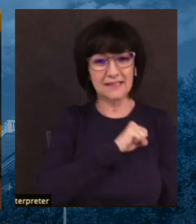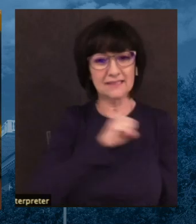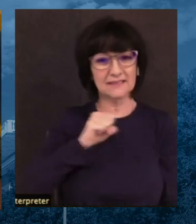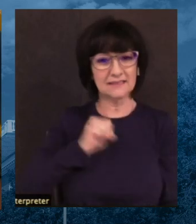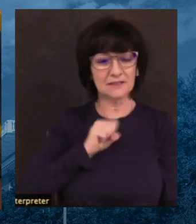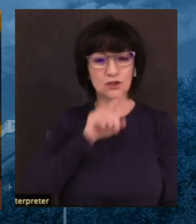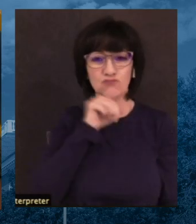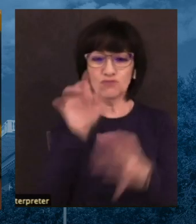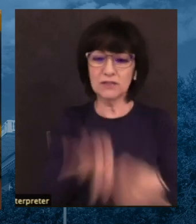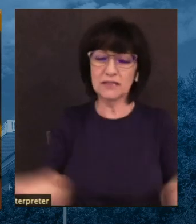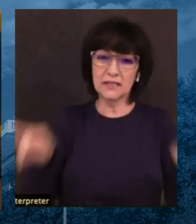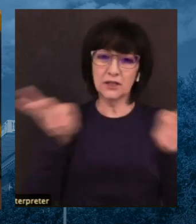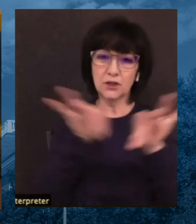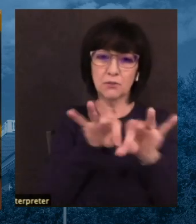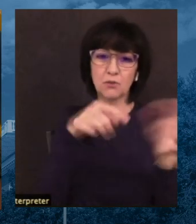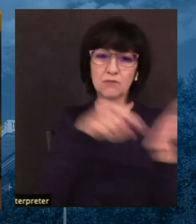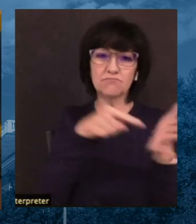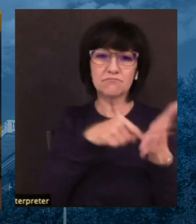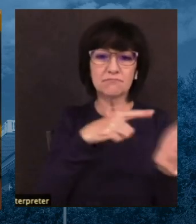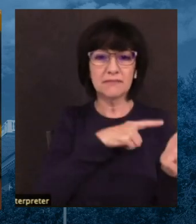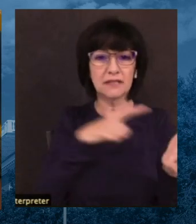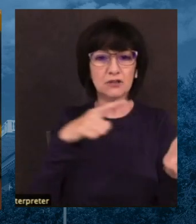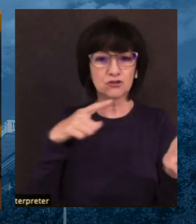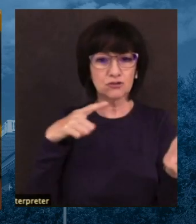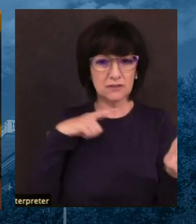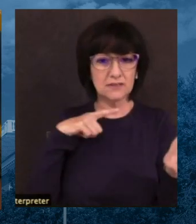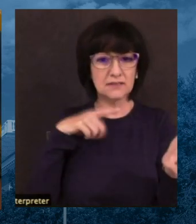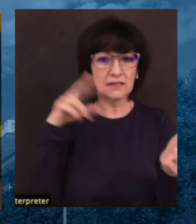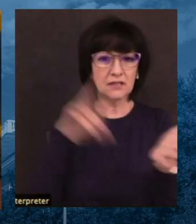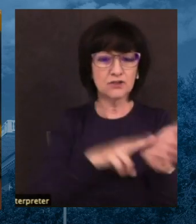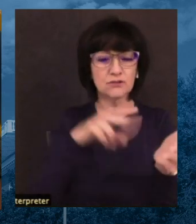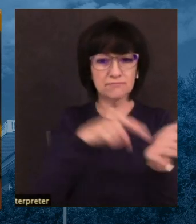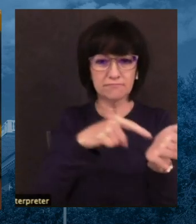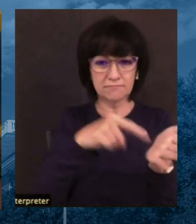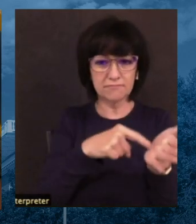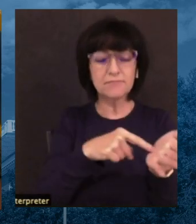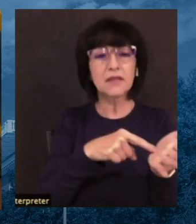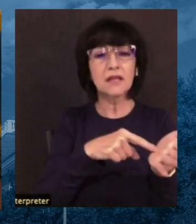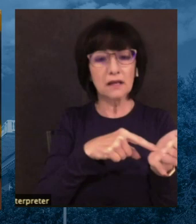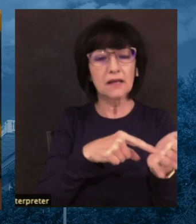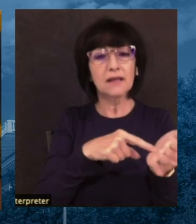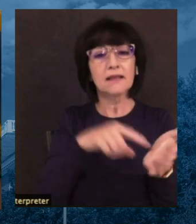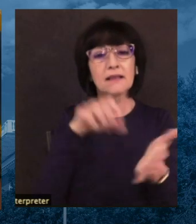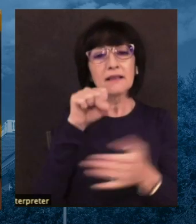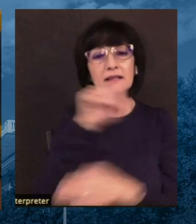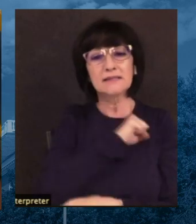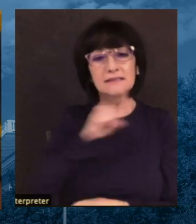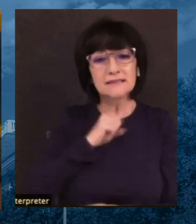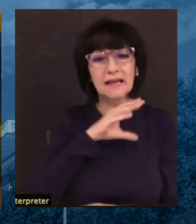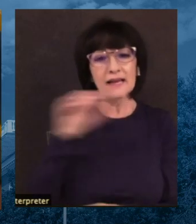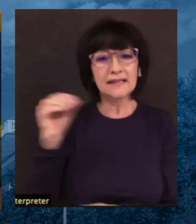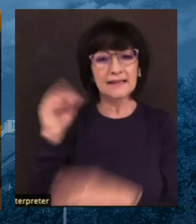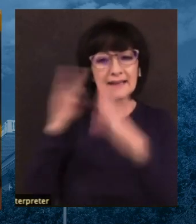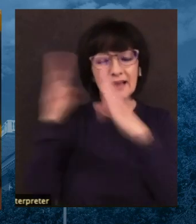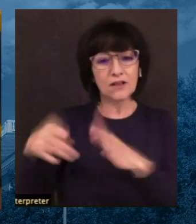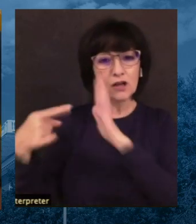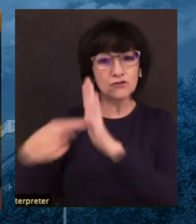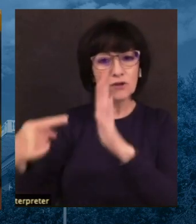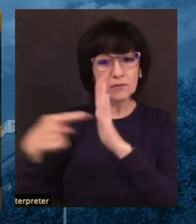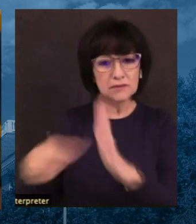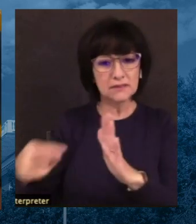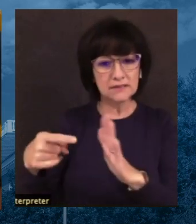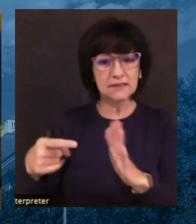of legislation that passed the House and the Senate recently and is here in my desk